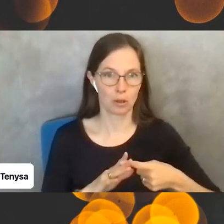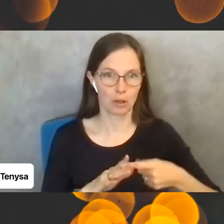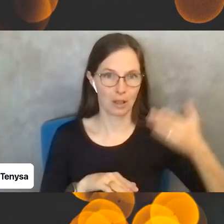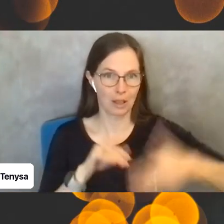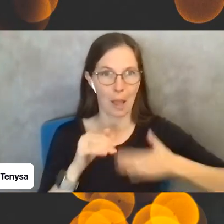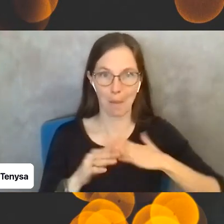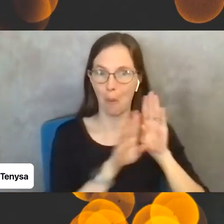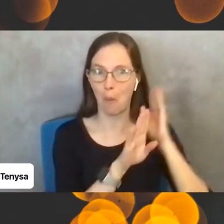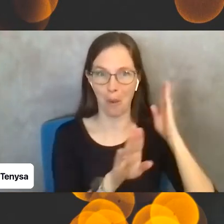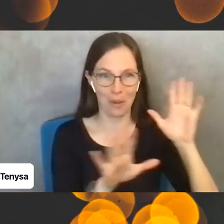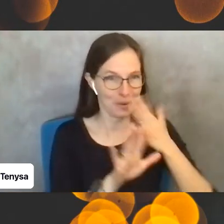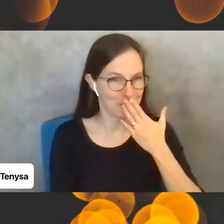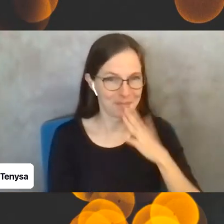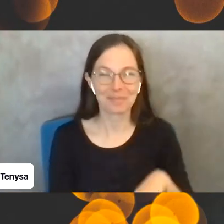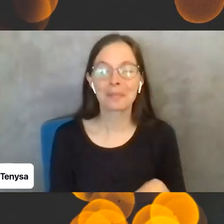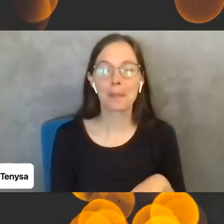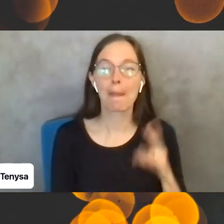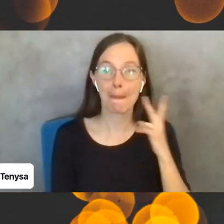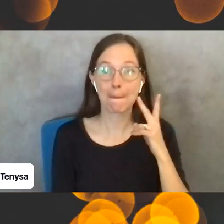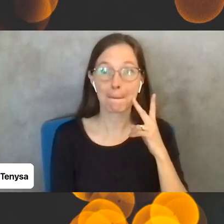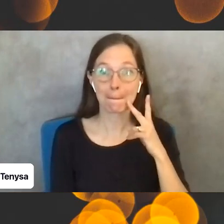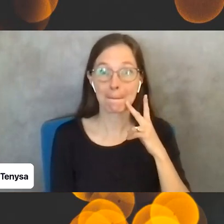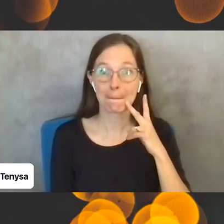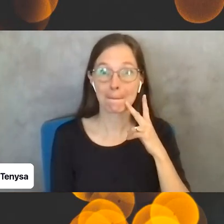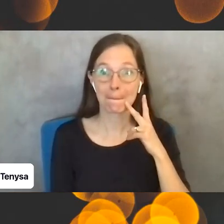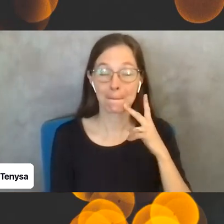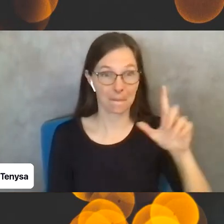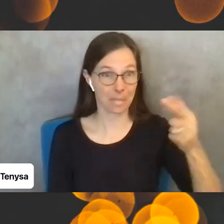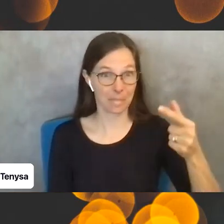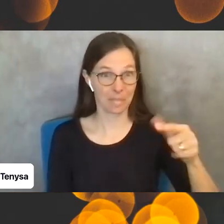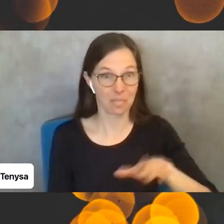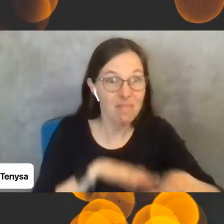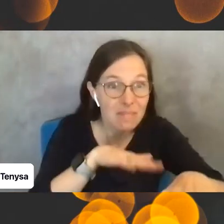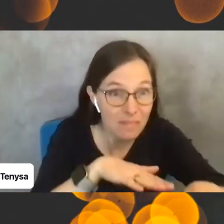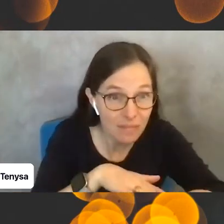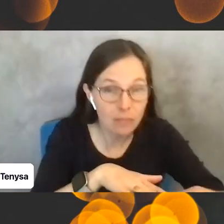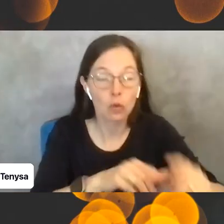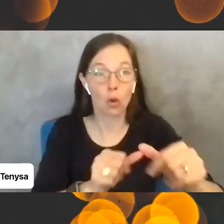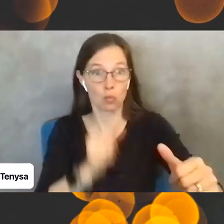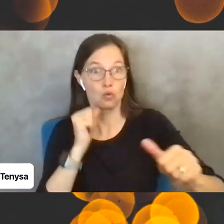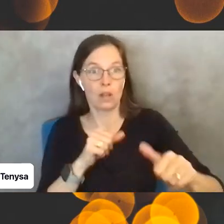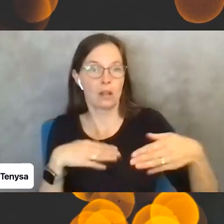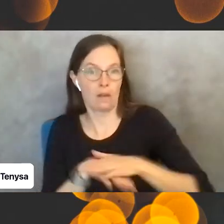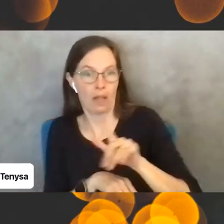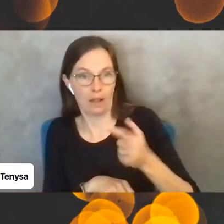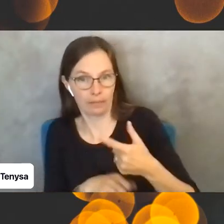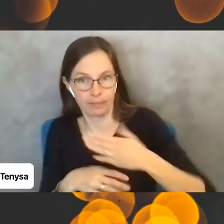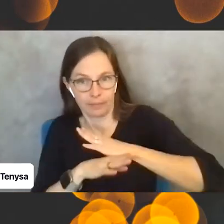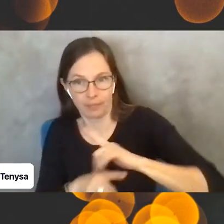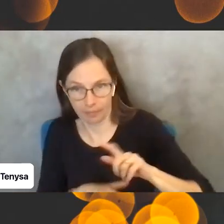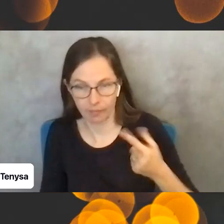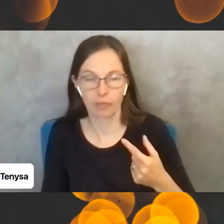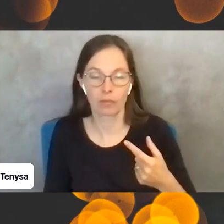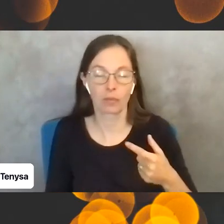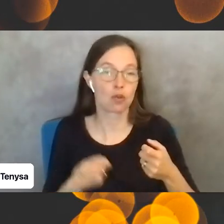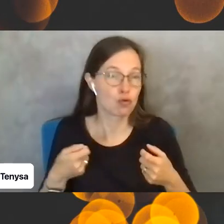walls, you see advance, you see with the leg, you retreat, you cover your leg, maybe you thrust, and